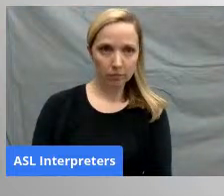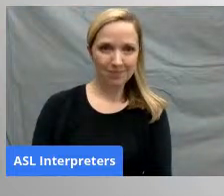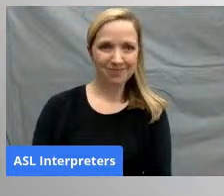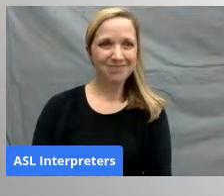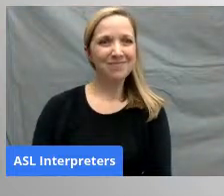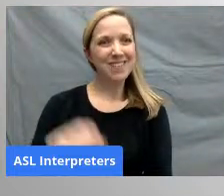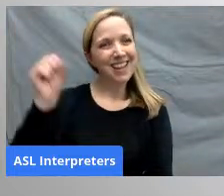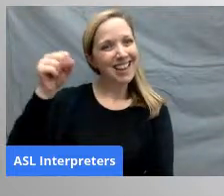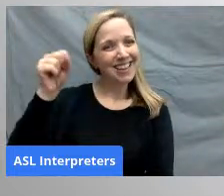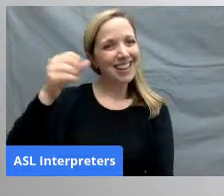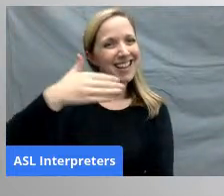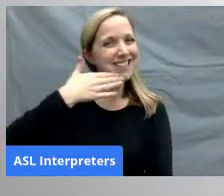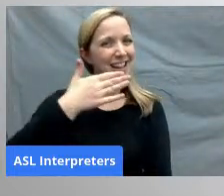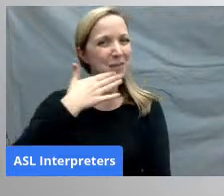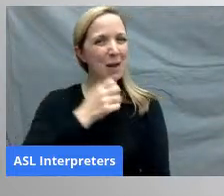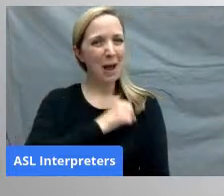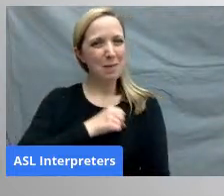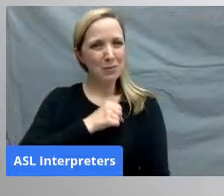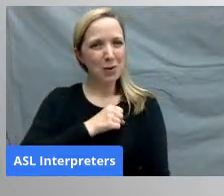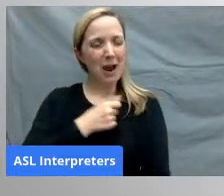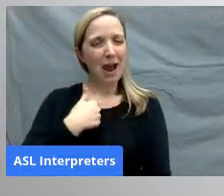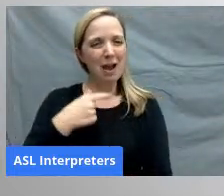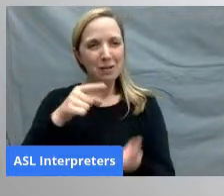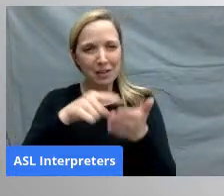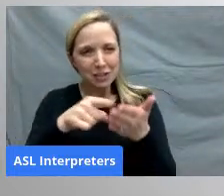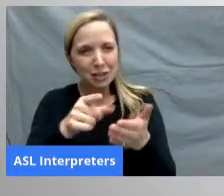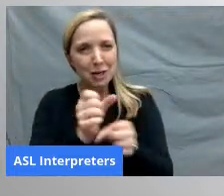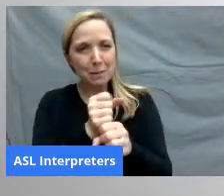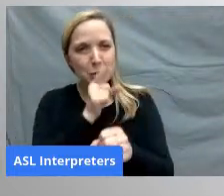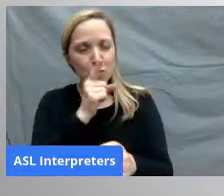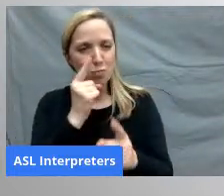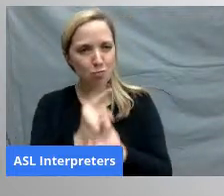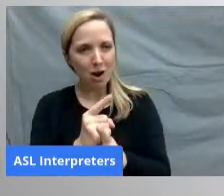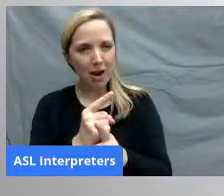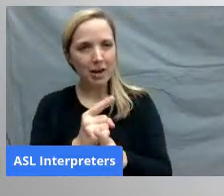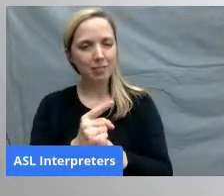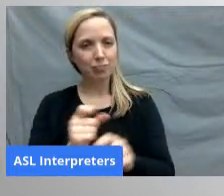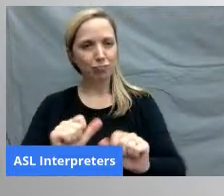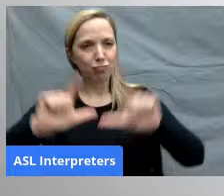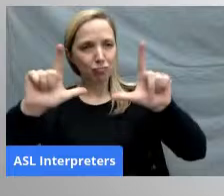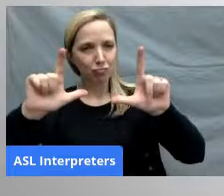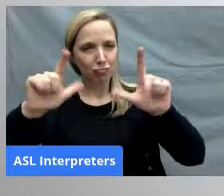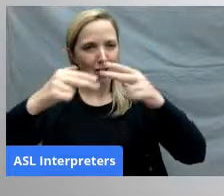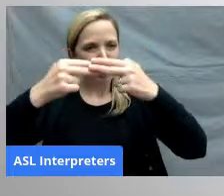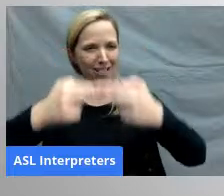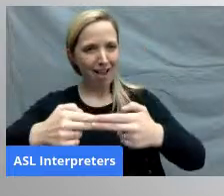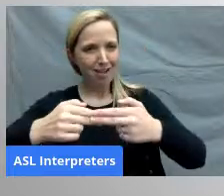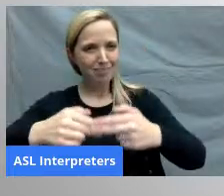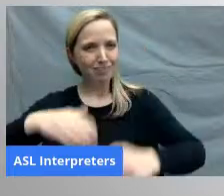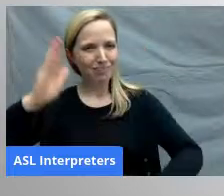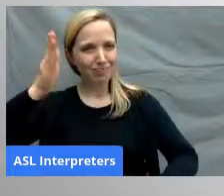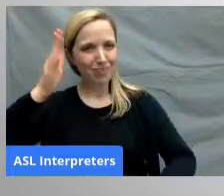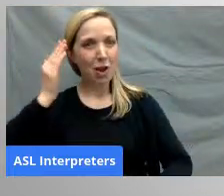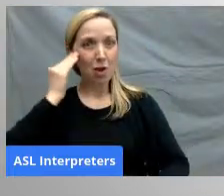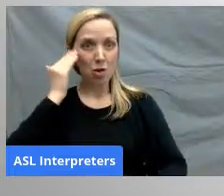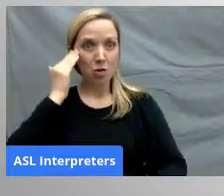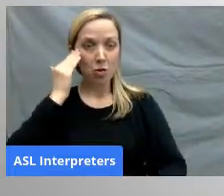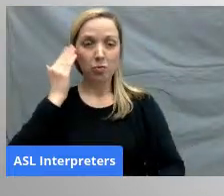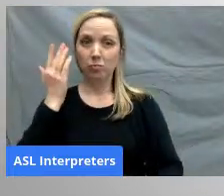Yes, ma'am. Thank you. I'm sorry. I was just making sure that I had the right presentation. As you know, we have presented several